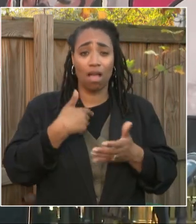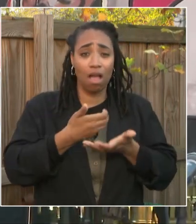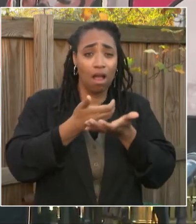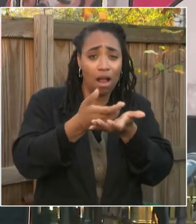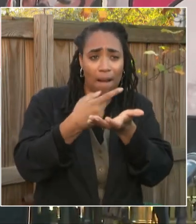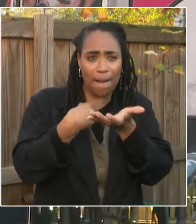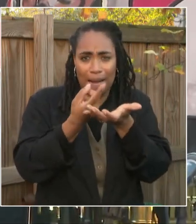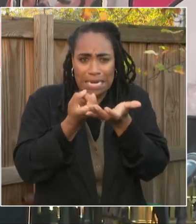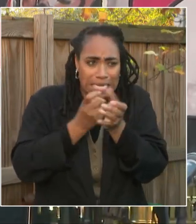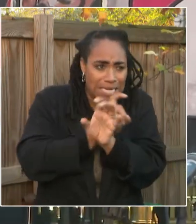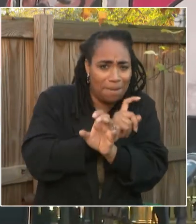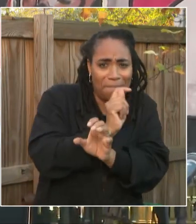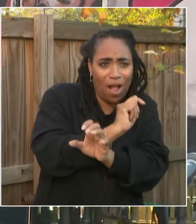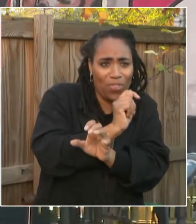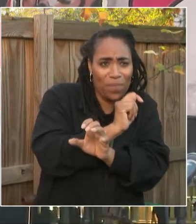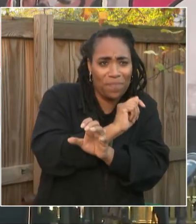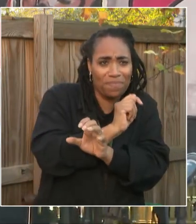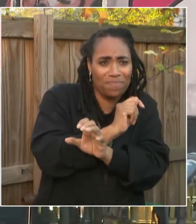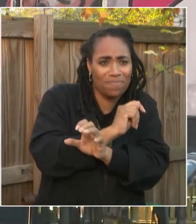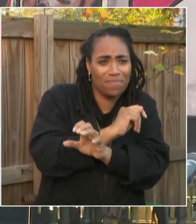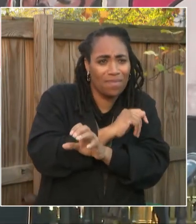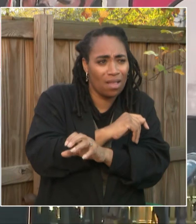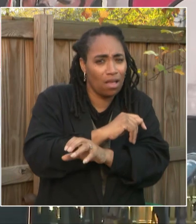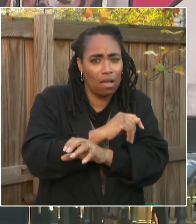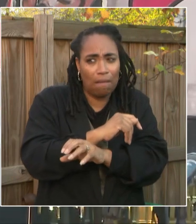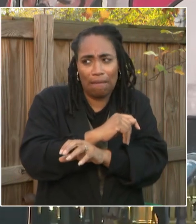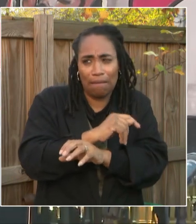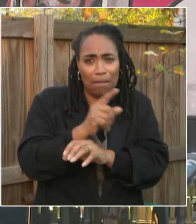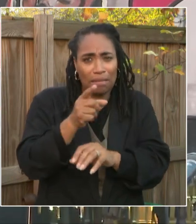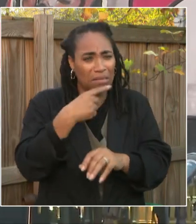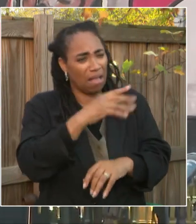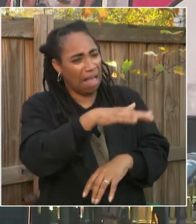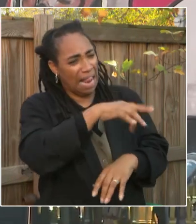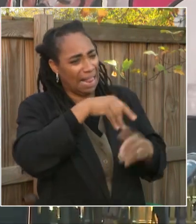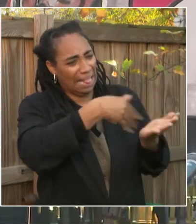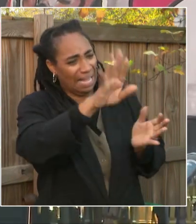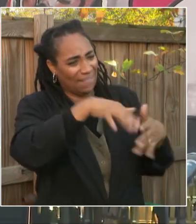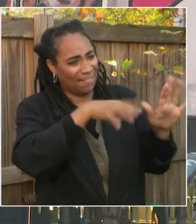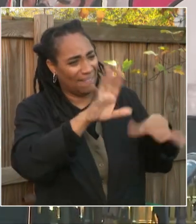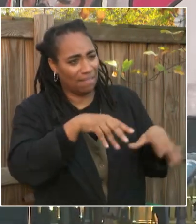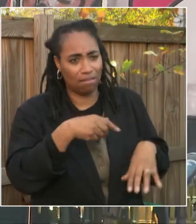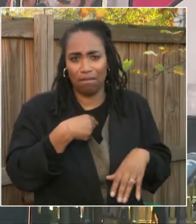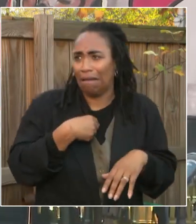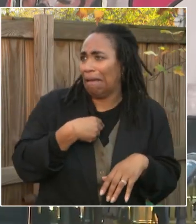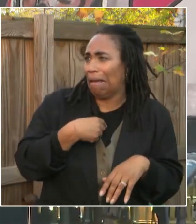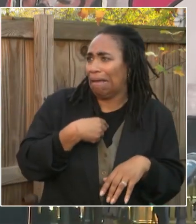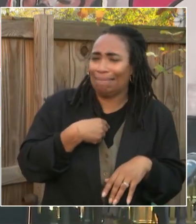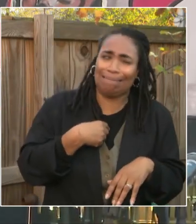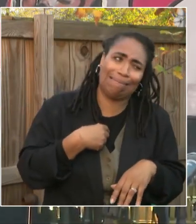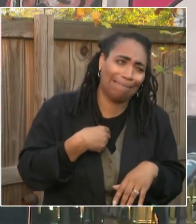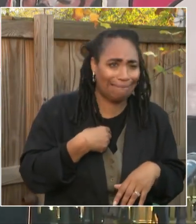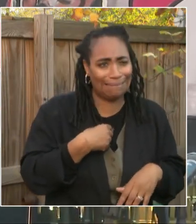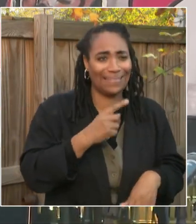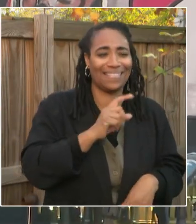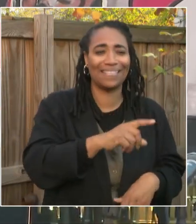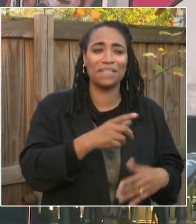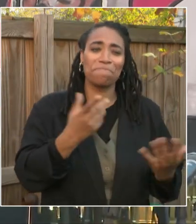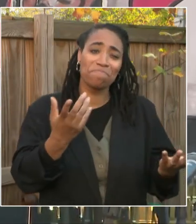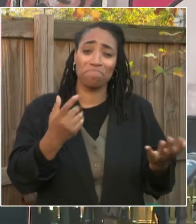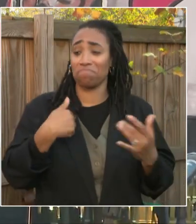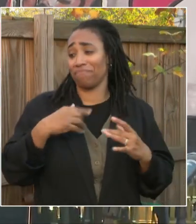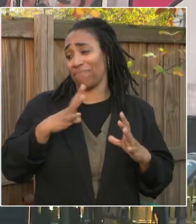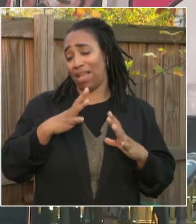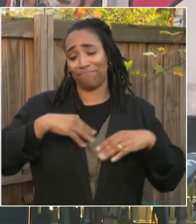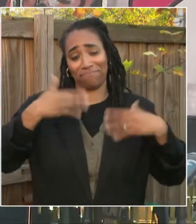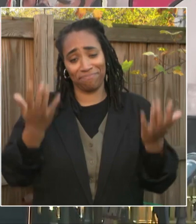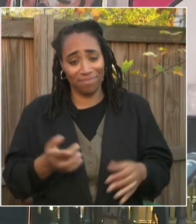of here. So when I got locked up and went down C-No, and then I went to Oak Hill, I got out, I got taller. So I come out, I